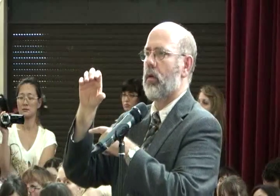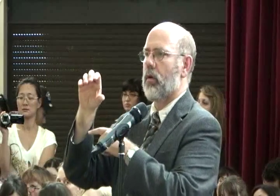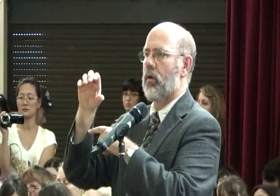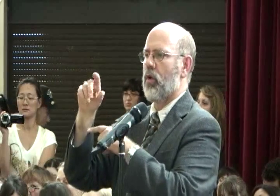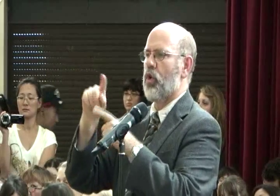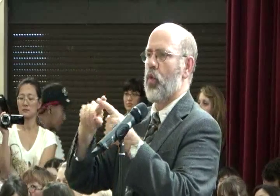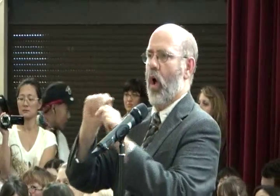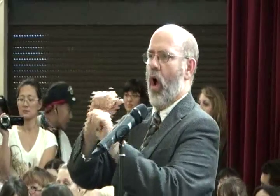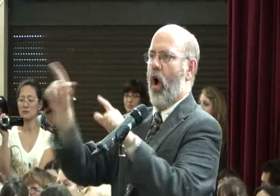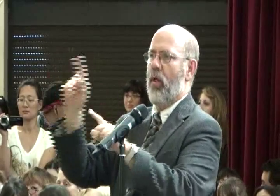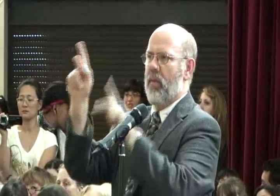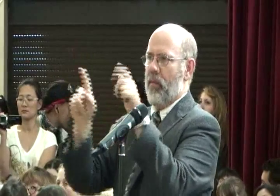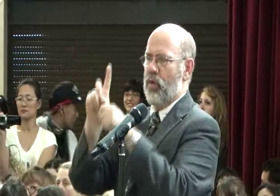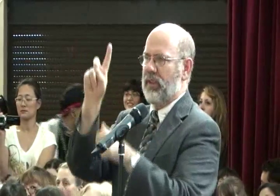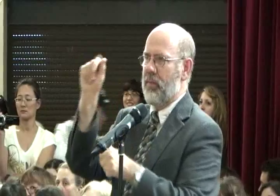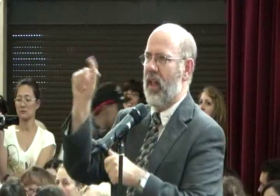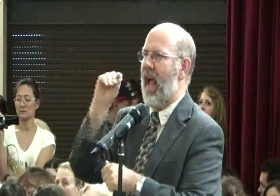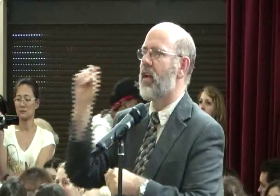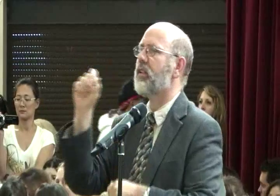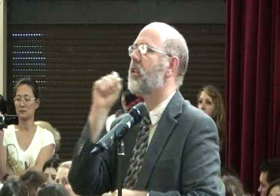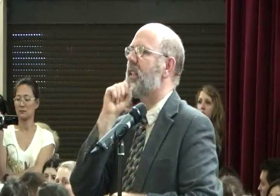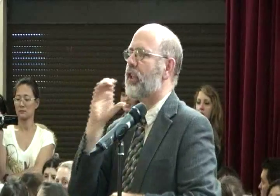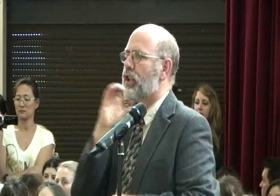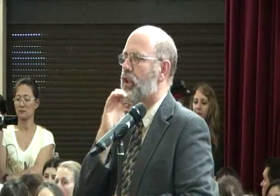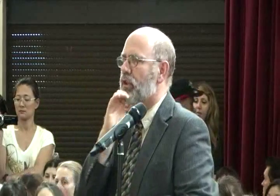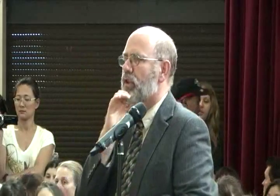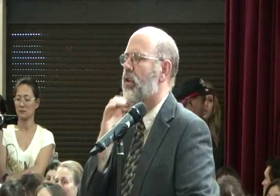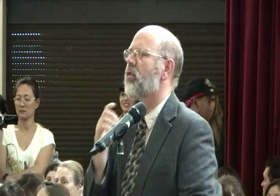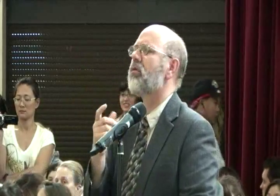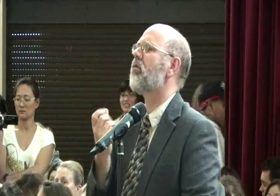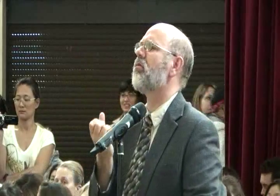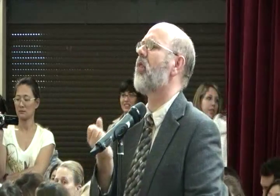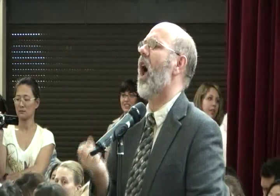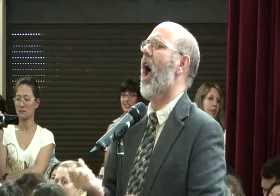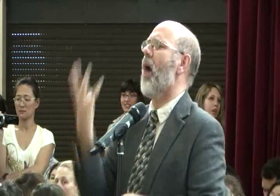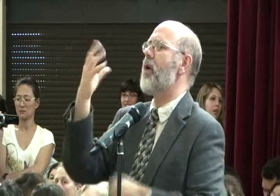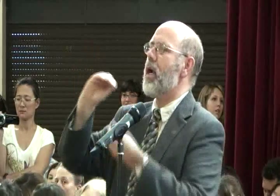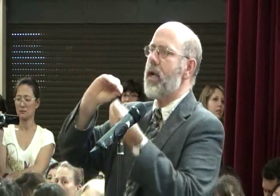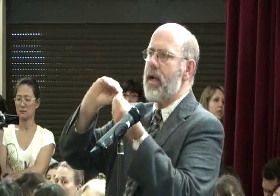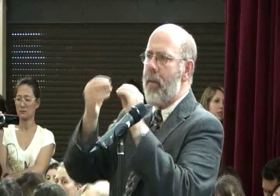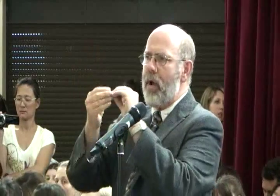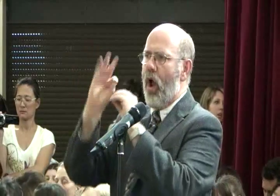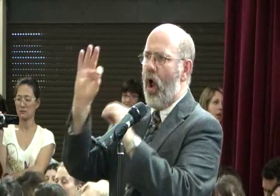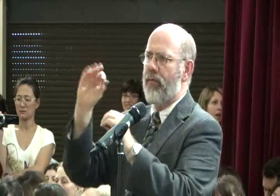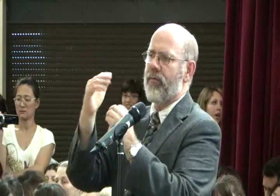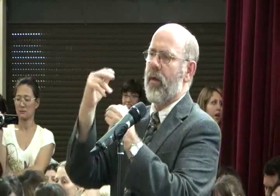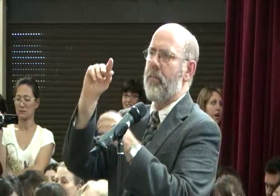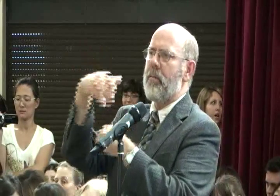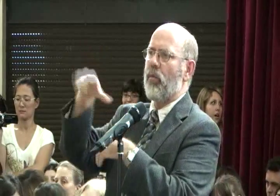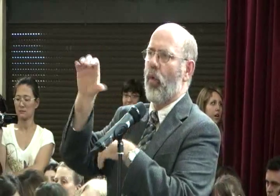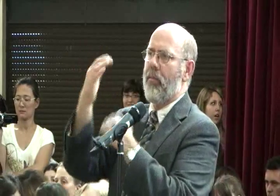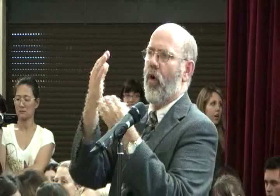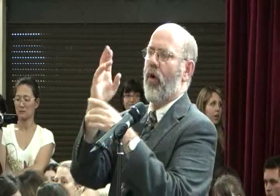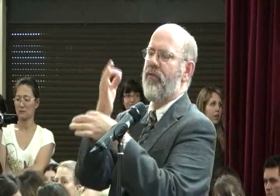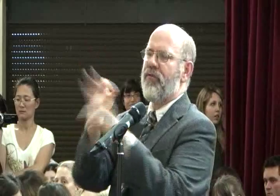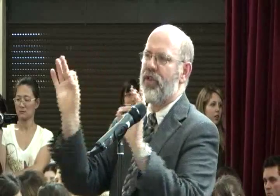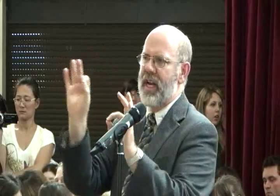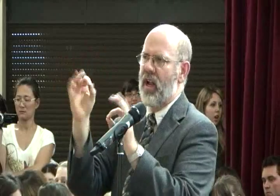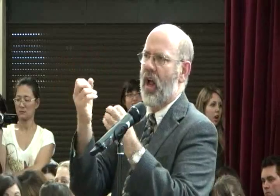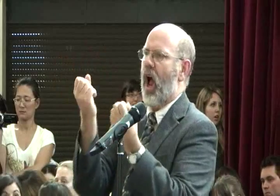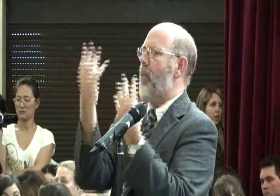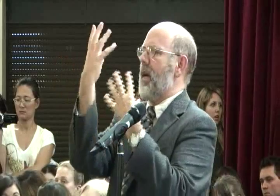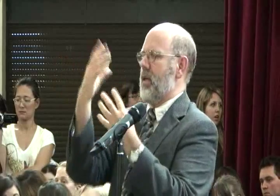TTC passes to people with disabilities and to senior citizens. How many of